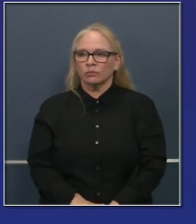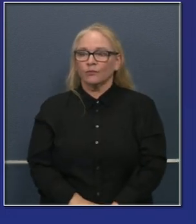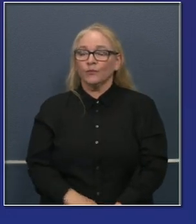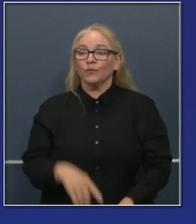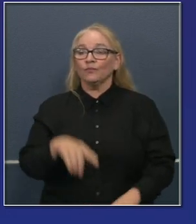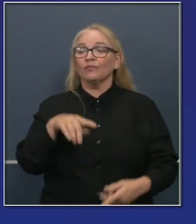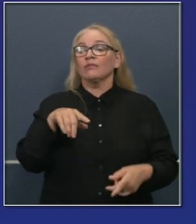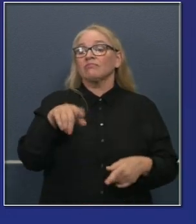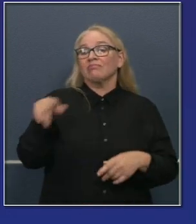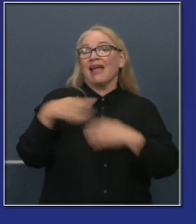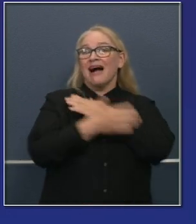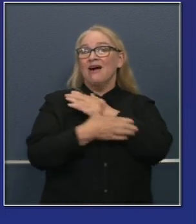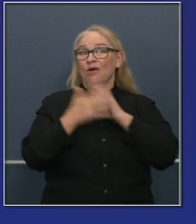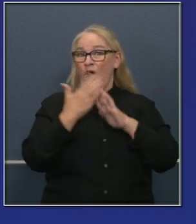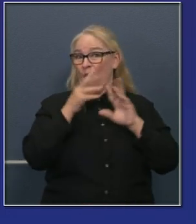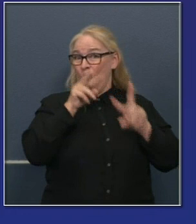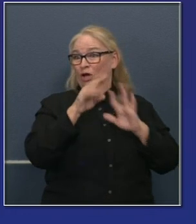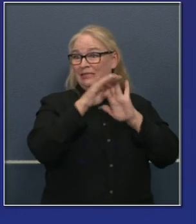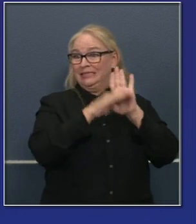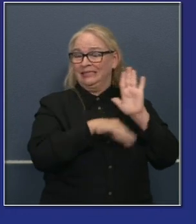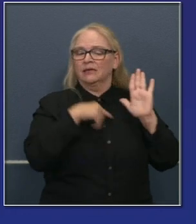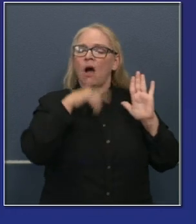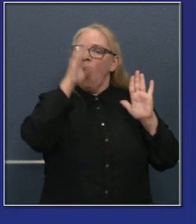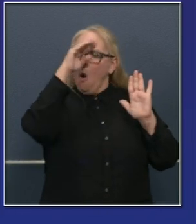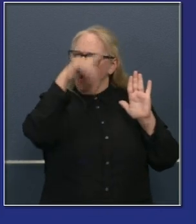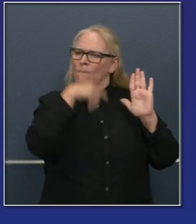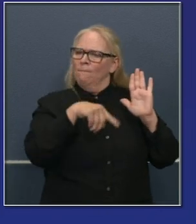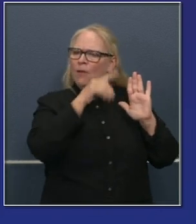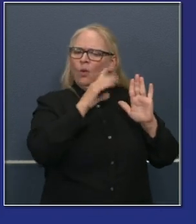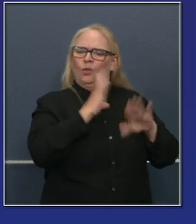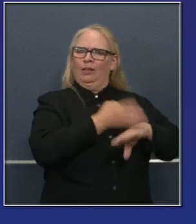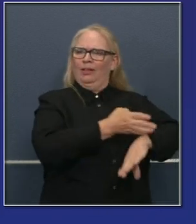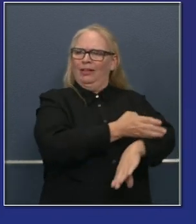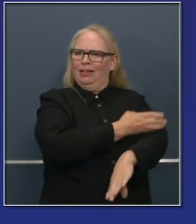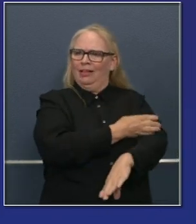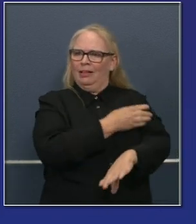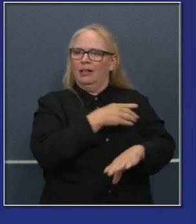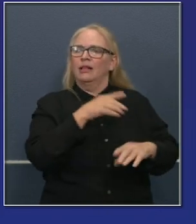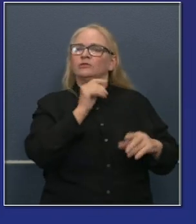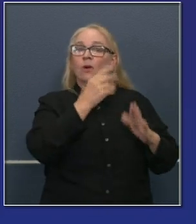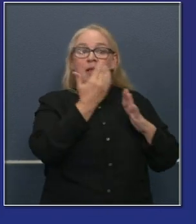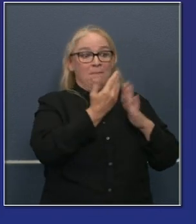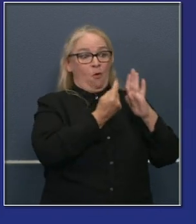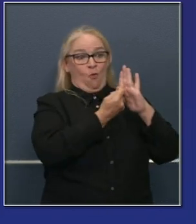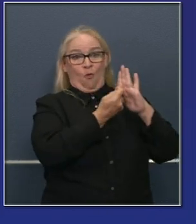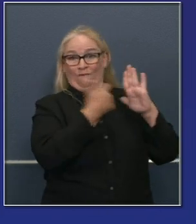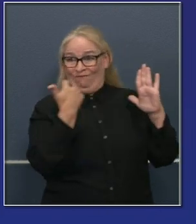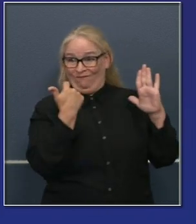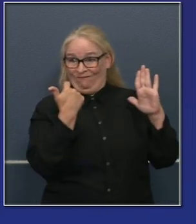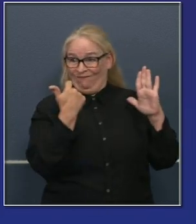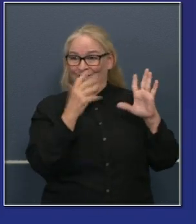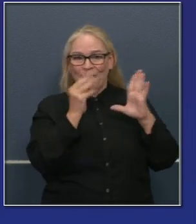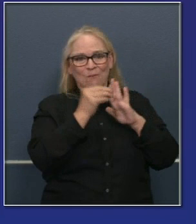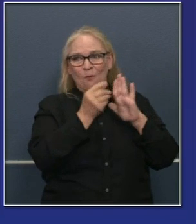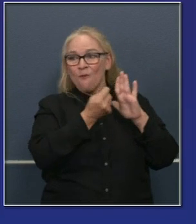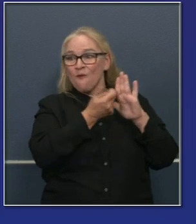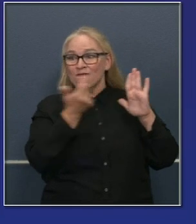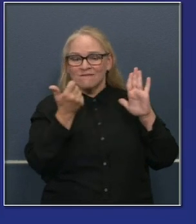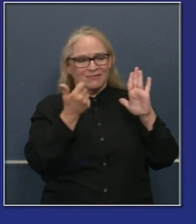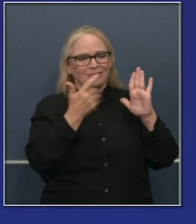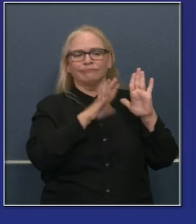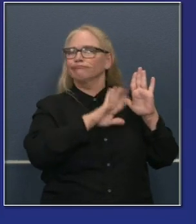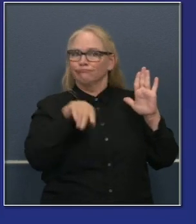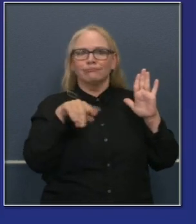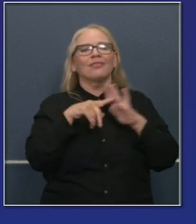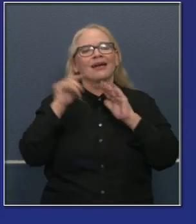we mitigate the spread of this disease, they'll fall off that monitoring list, and we've created the parameters and guidelines over a 14-day